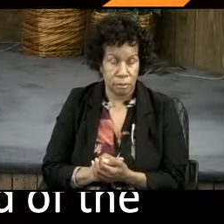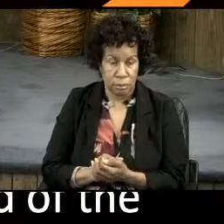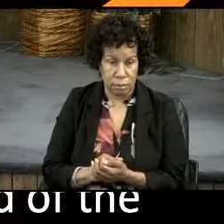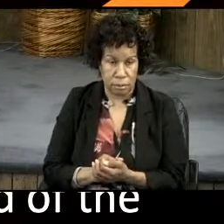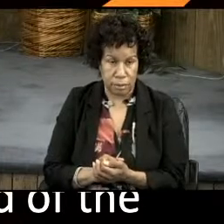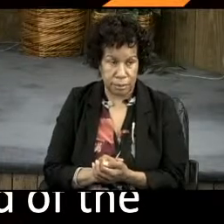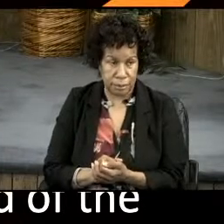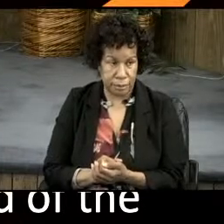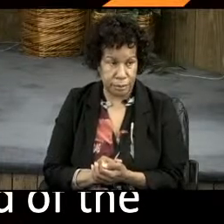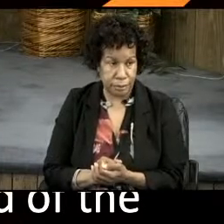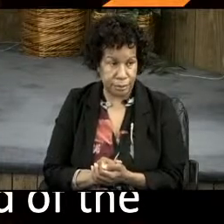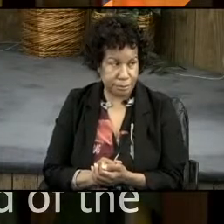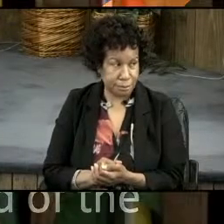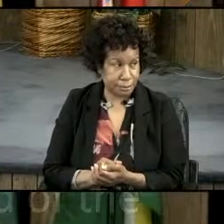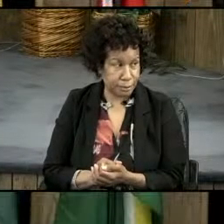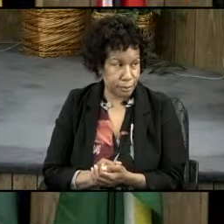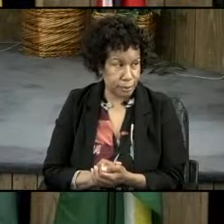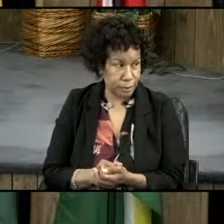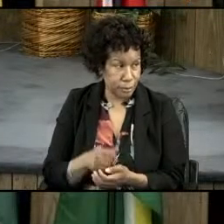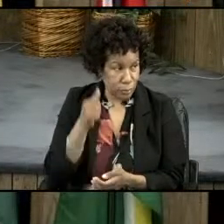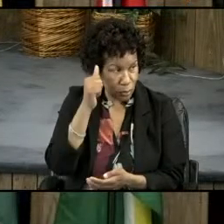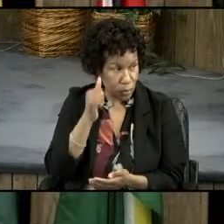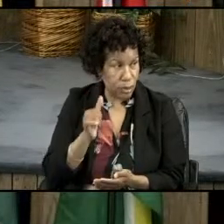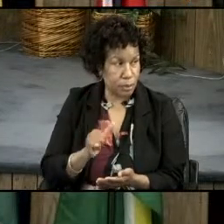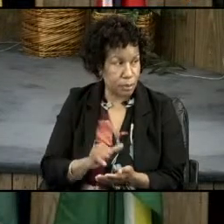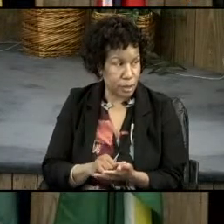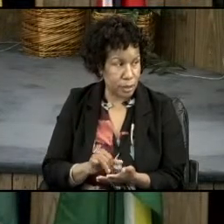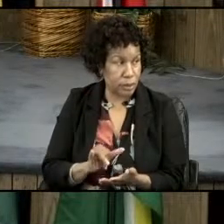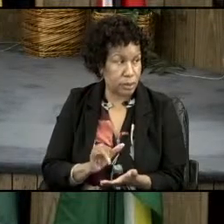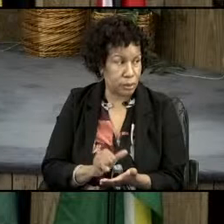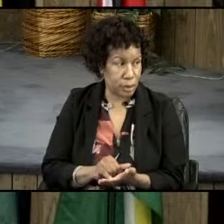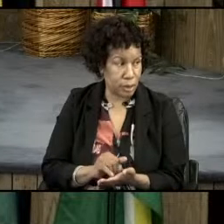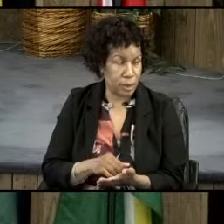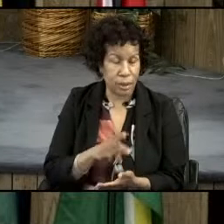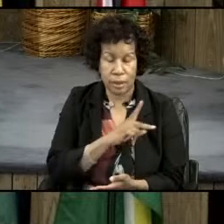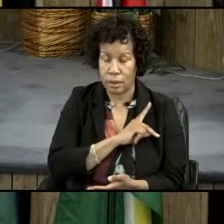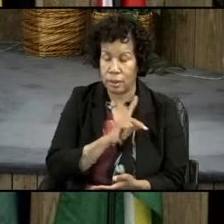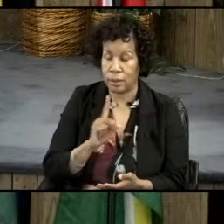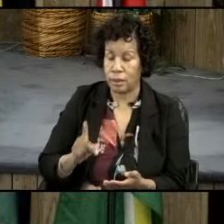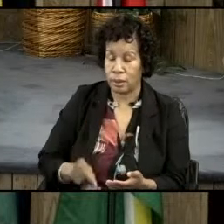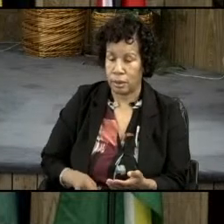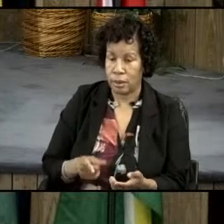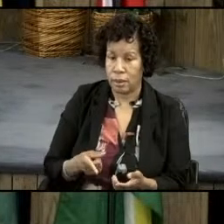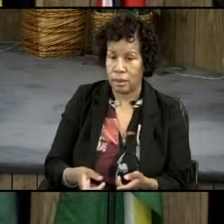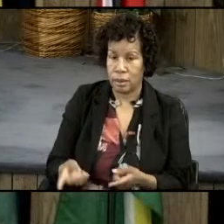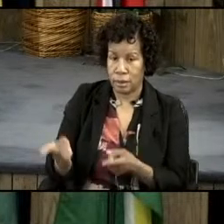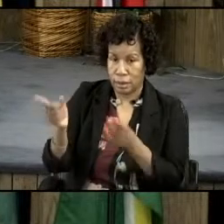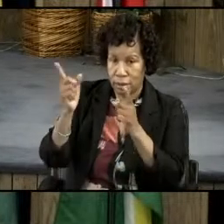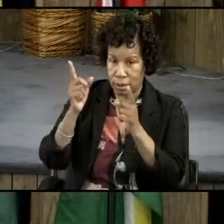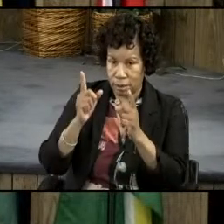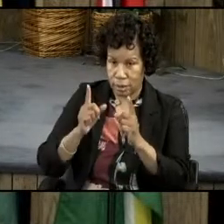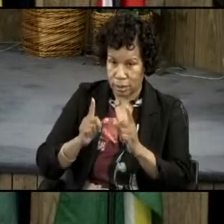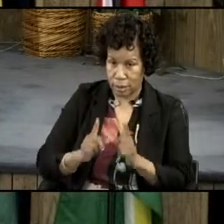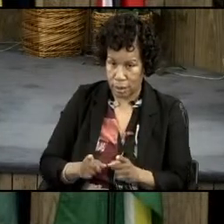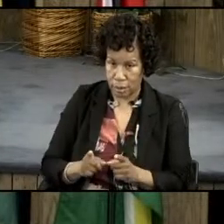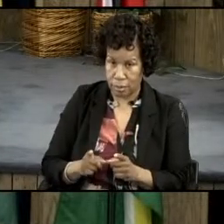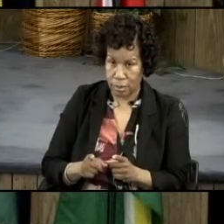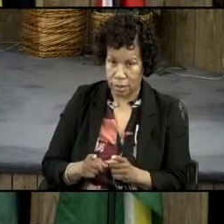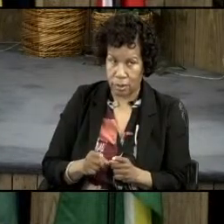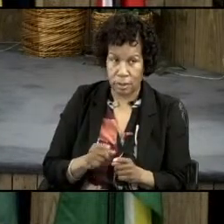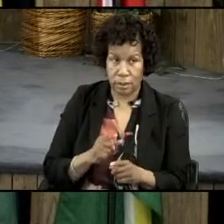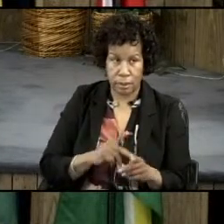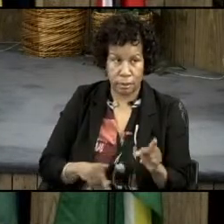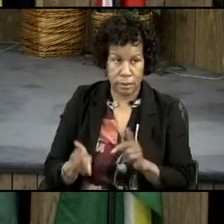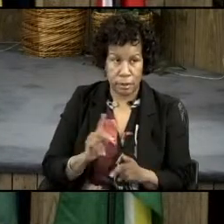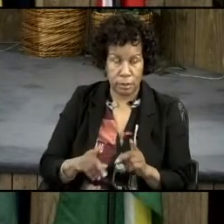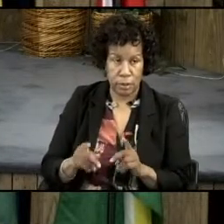you? It's a reminder that the king is coming and they can't acknowledge him as king, but